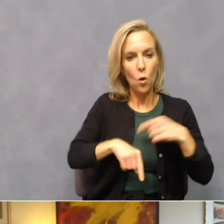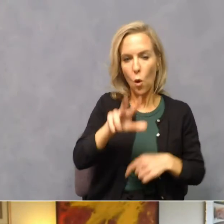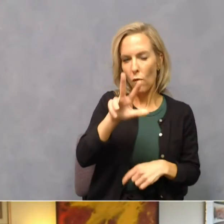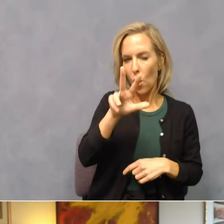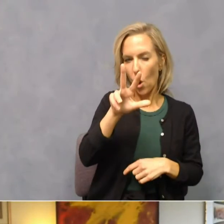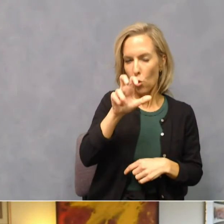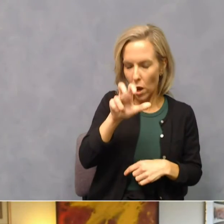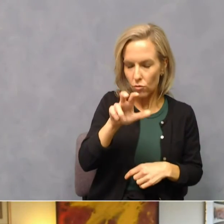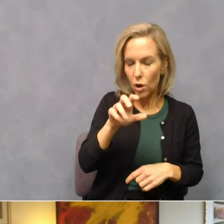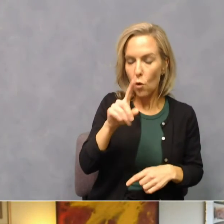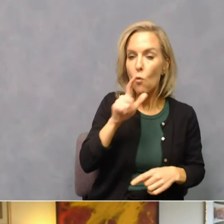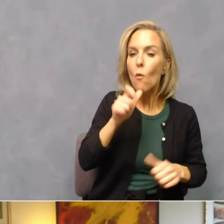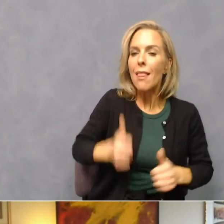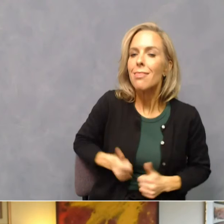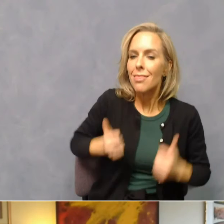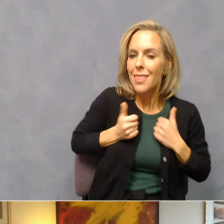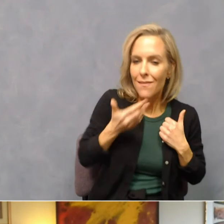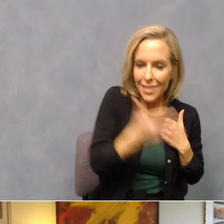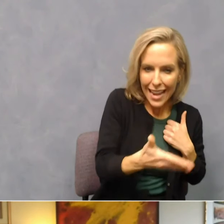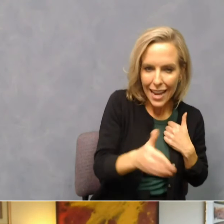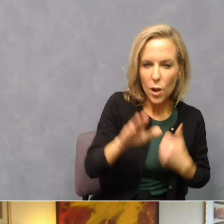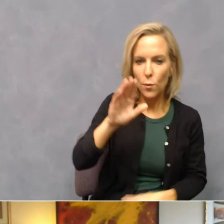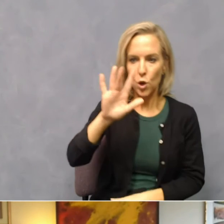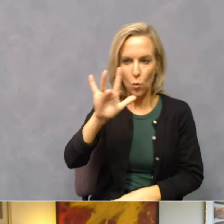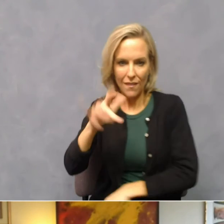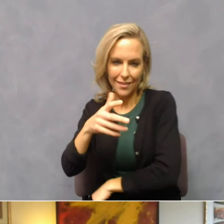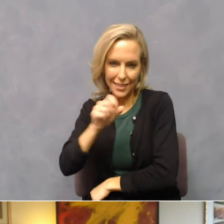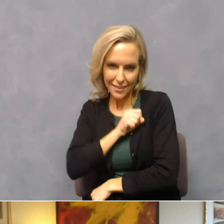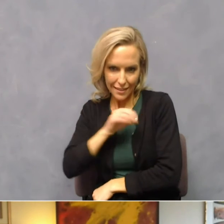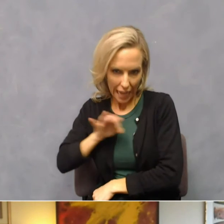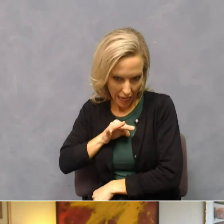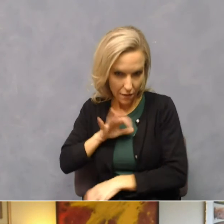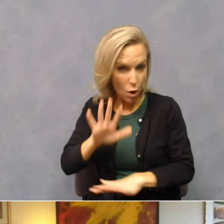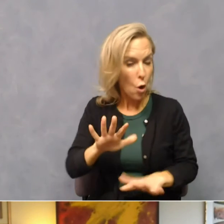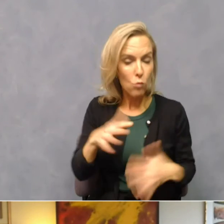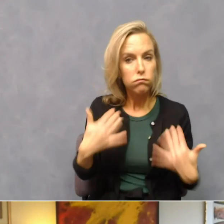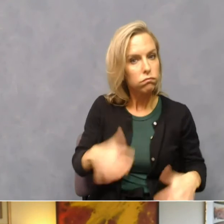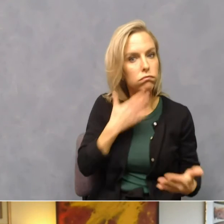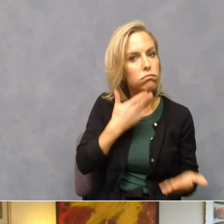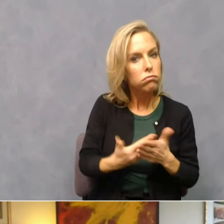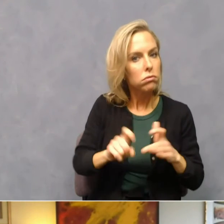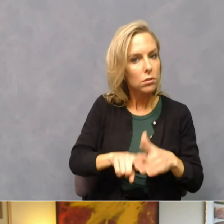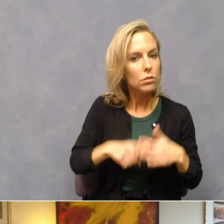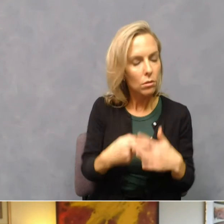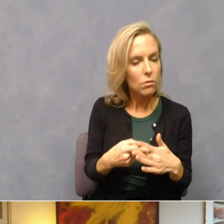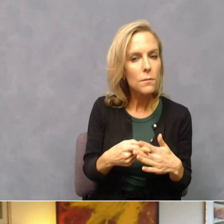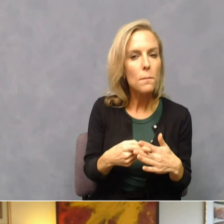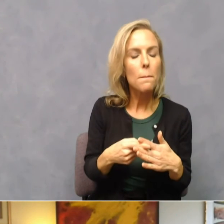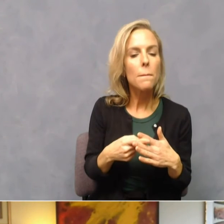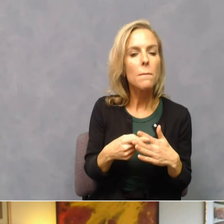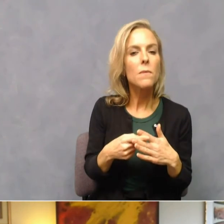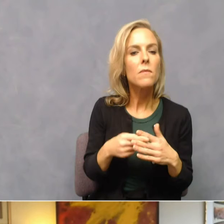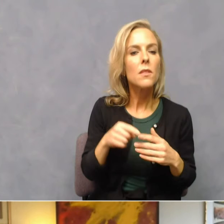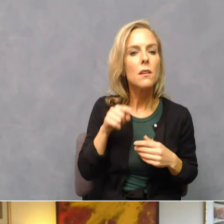probably 2,500 staff. We think this is a great start. And these are, in terms of residents, our most